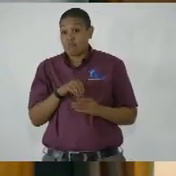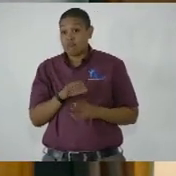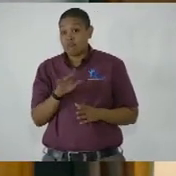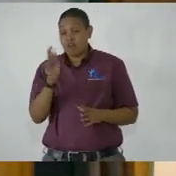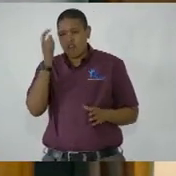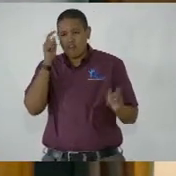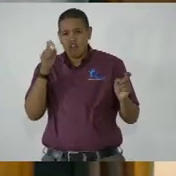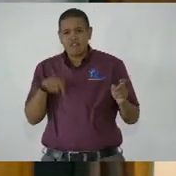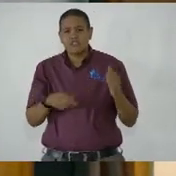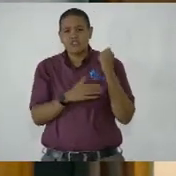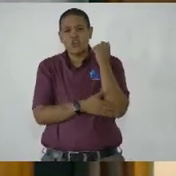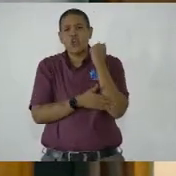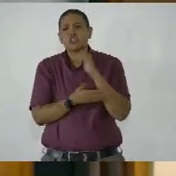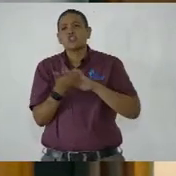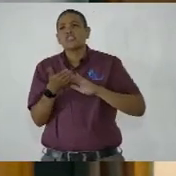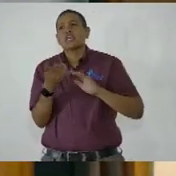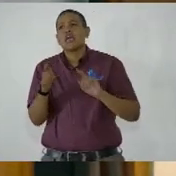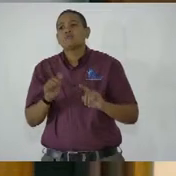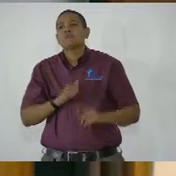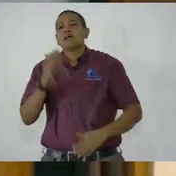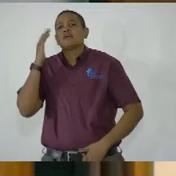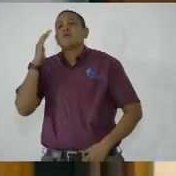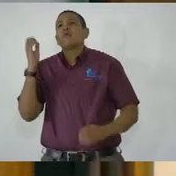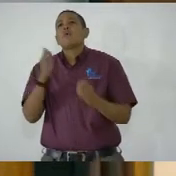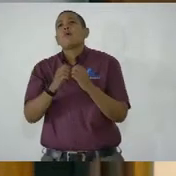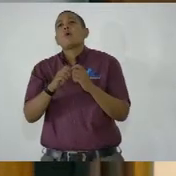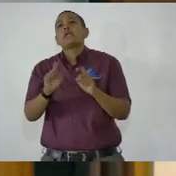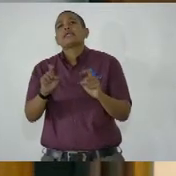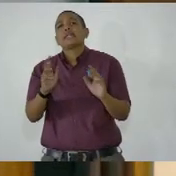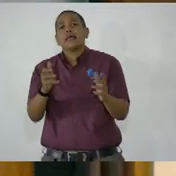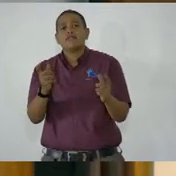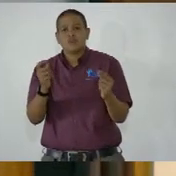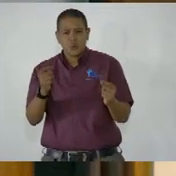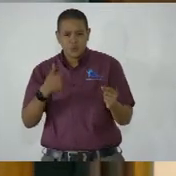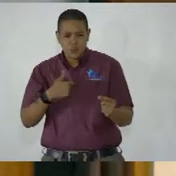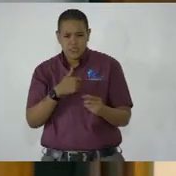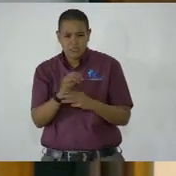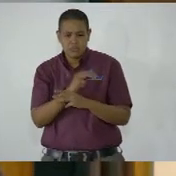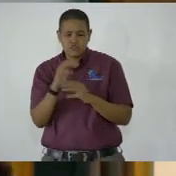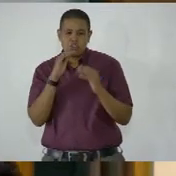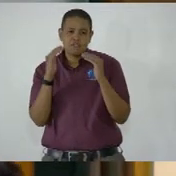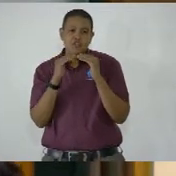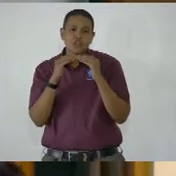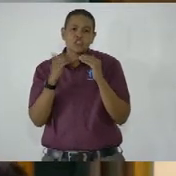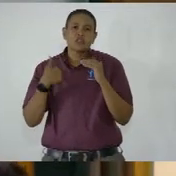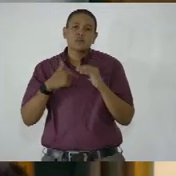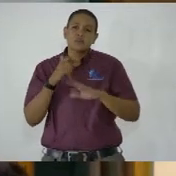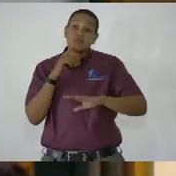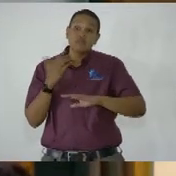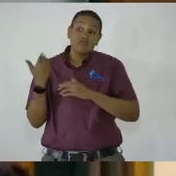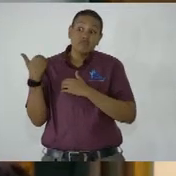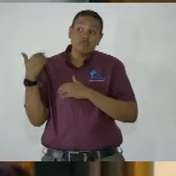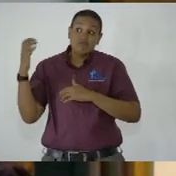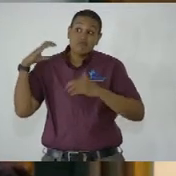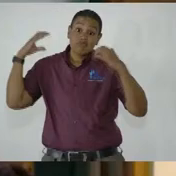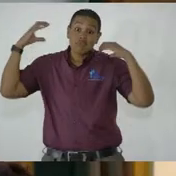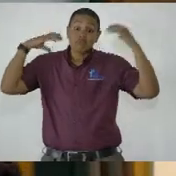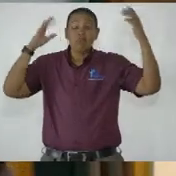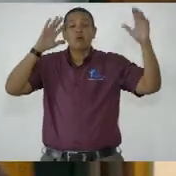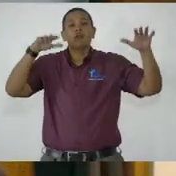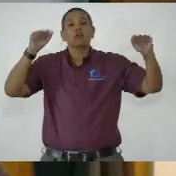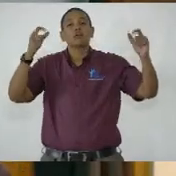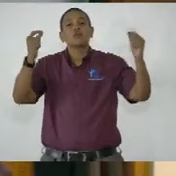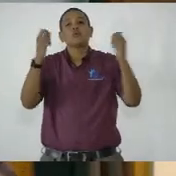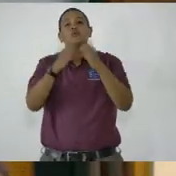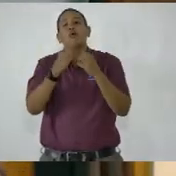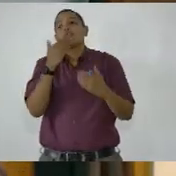governance of this country. I know a lot more needs to be done, and we at the Minister of Justice We're up to the task. We will do even more. Thank